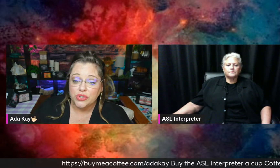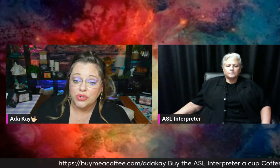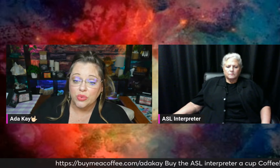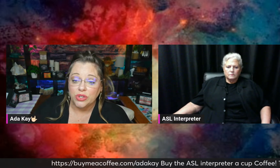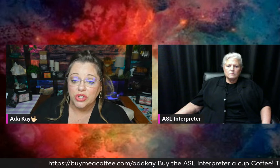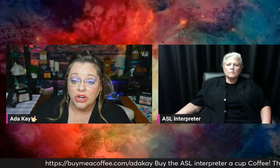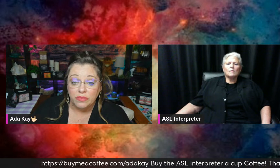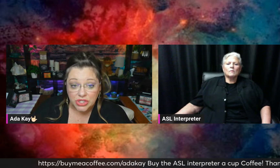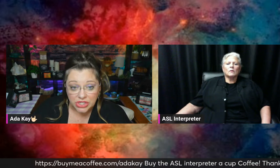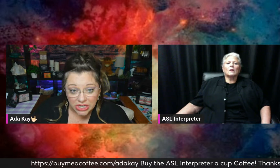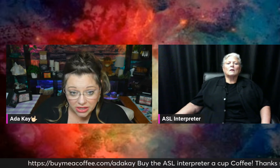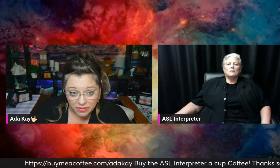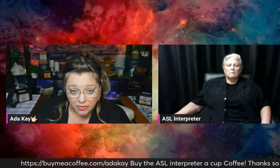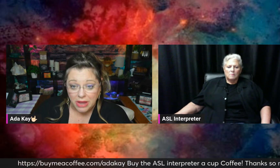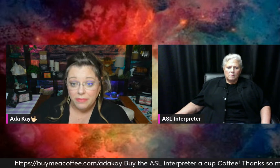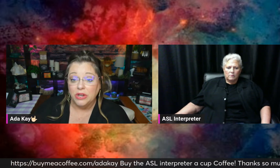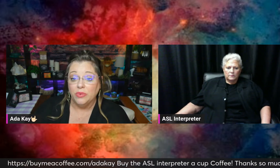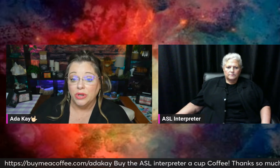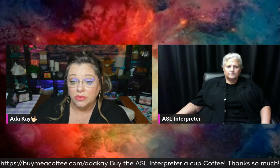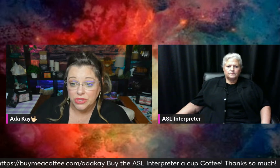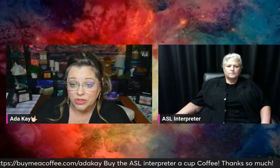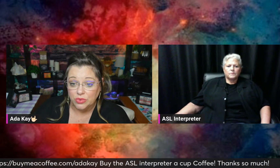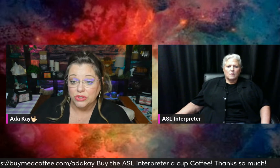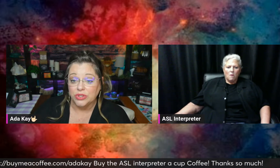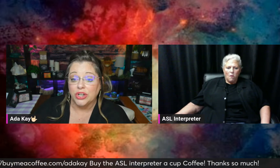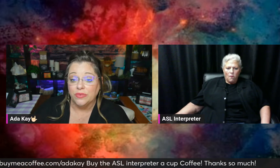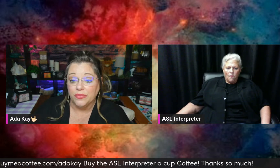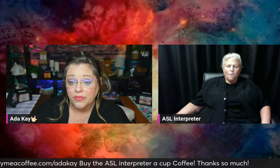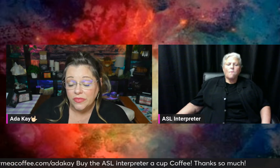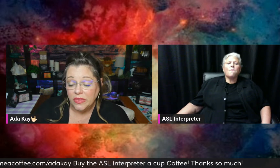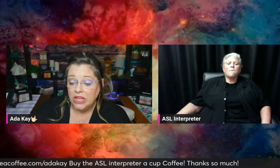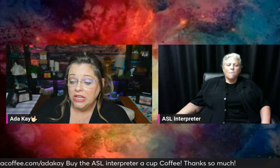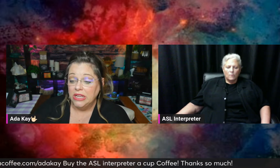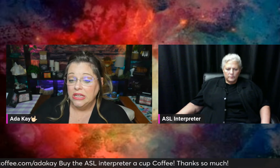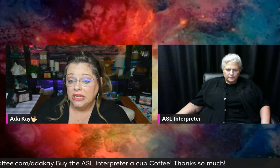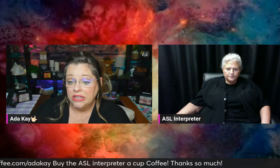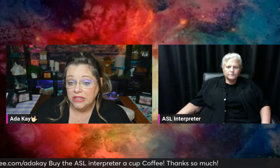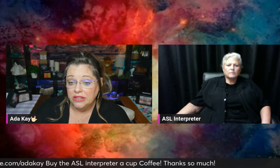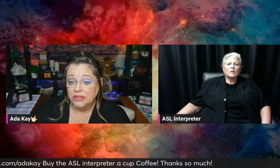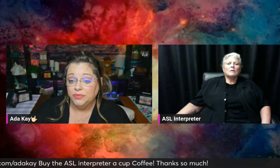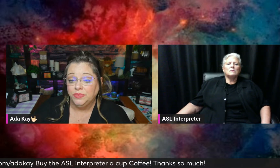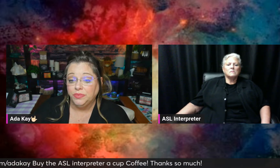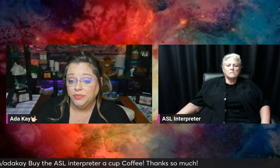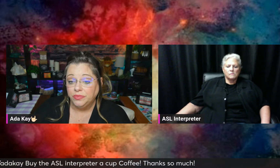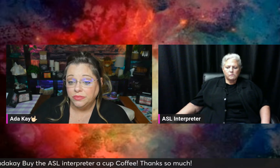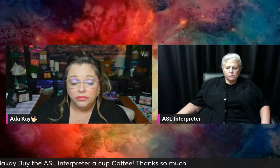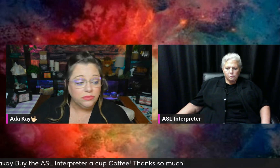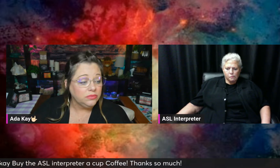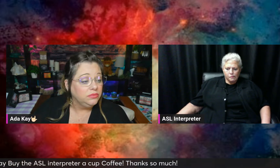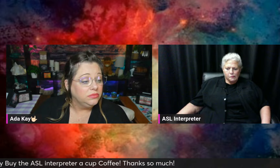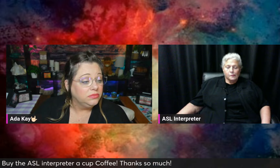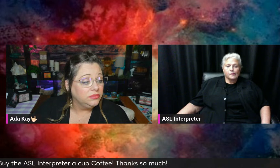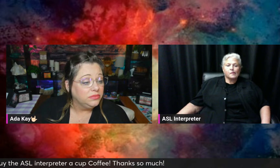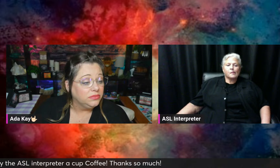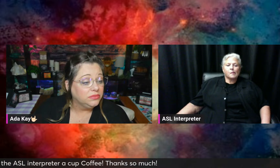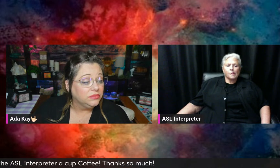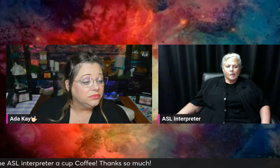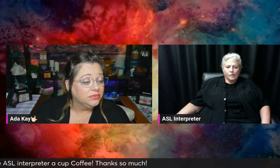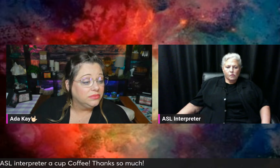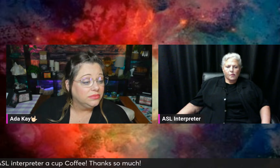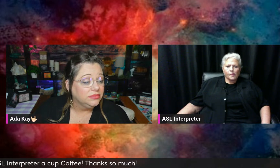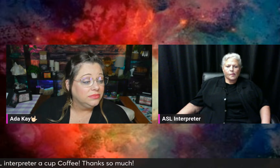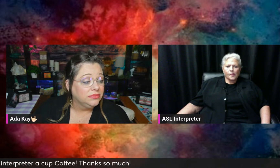6 years in a wheelchair. Miss Diane met me when I was in the wheelchair. Well, I'm trying to stay out of the wheelchair,